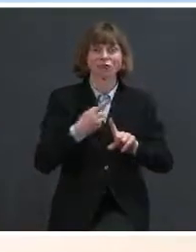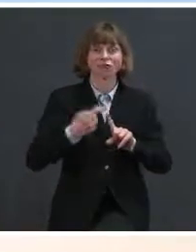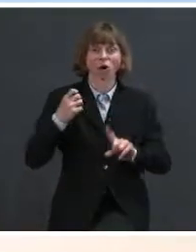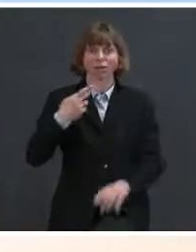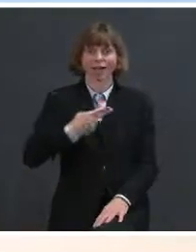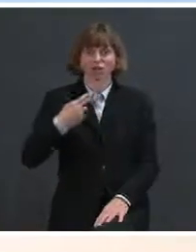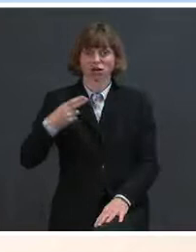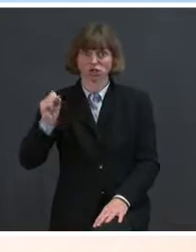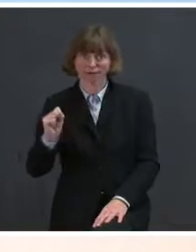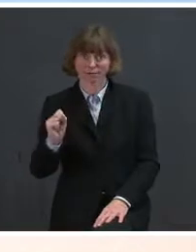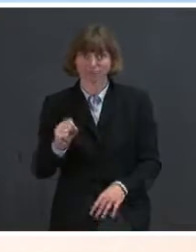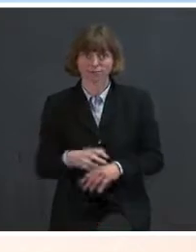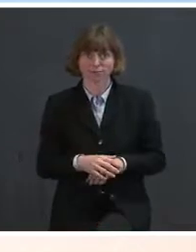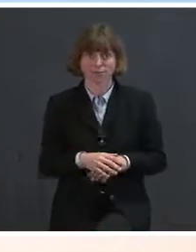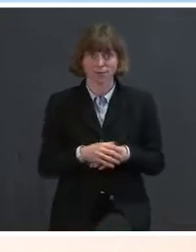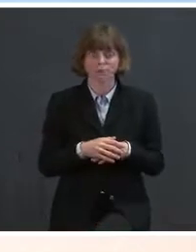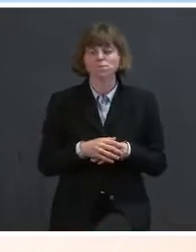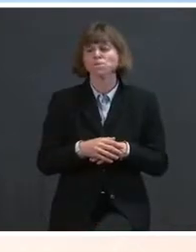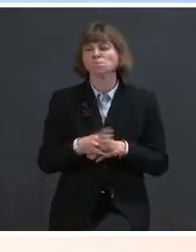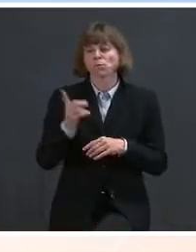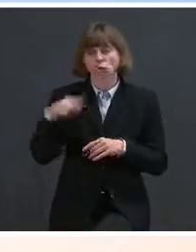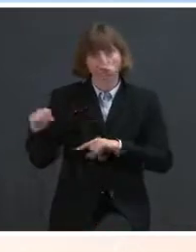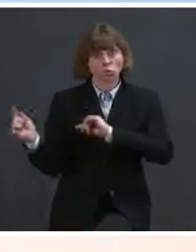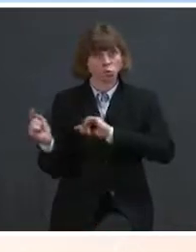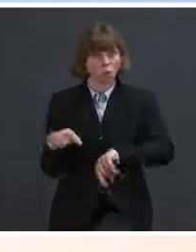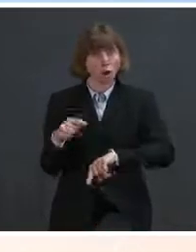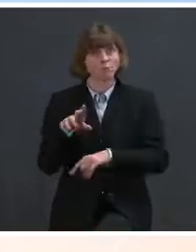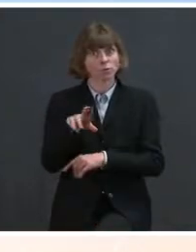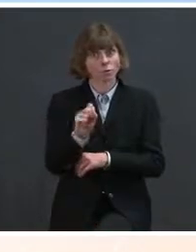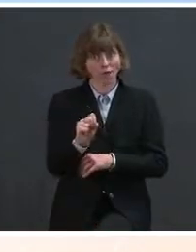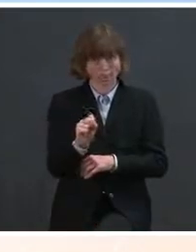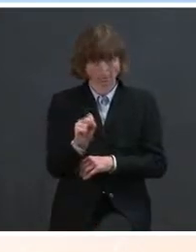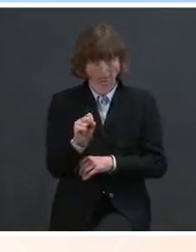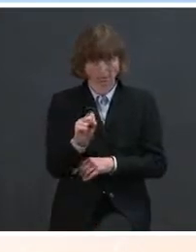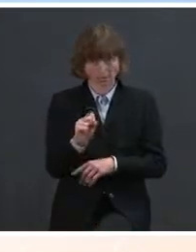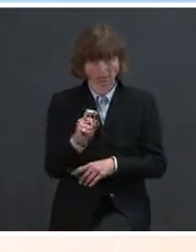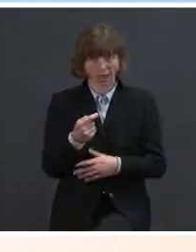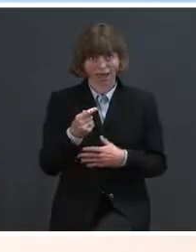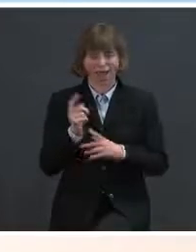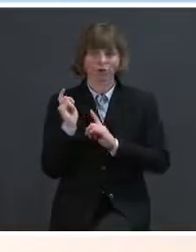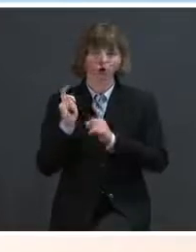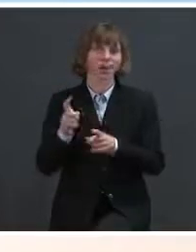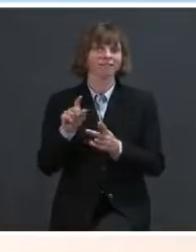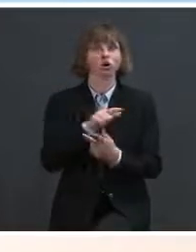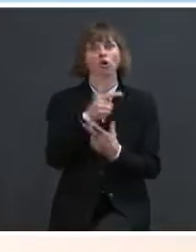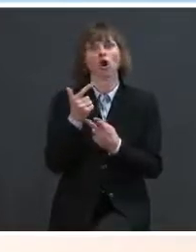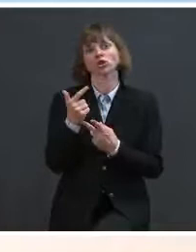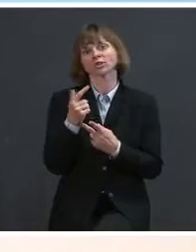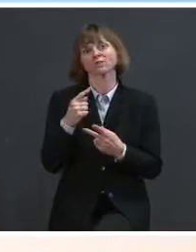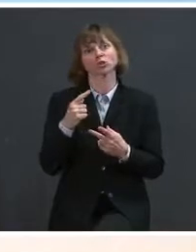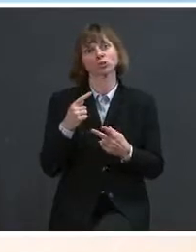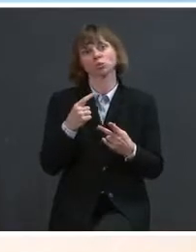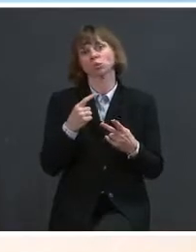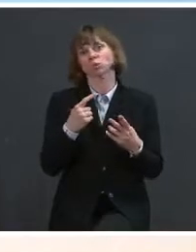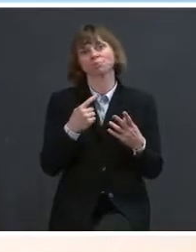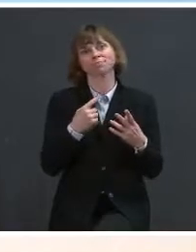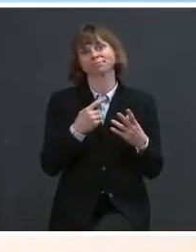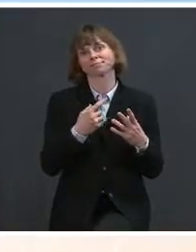are, come into the country and are treated with alternatives to detention, sometimes that's ankle bracelets and other means of